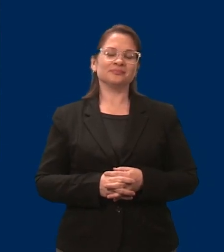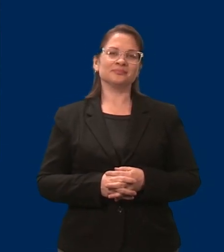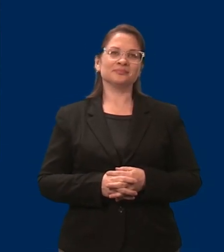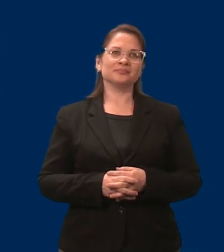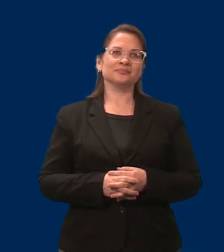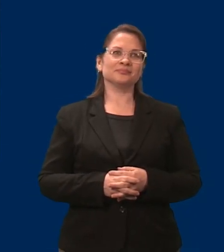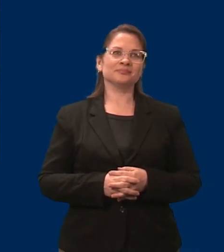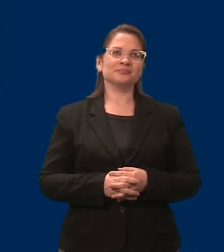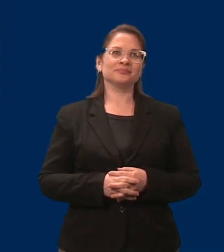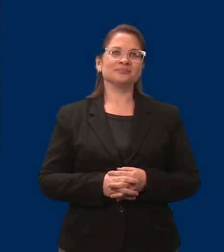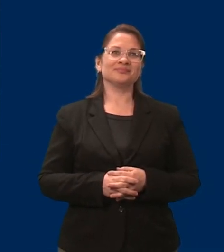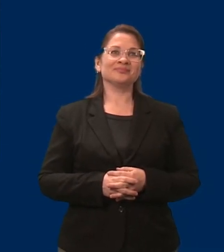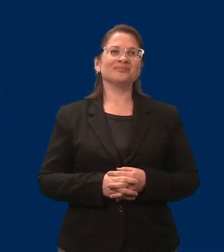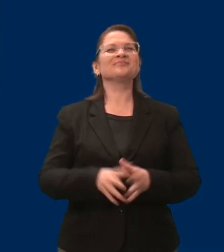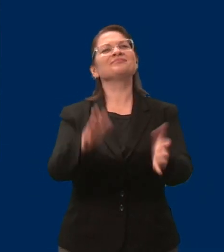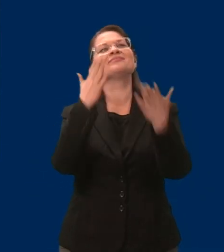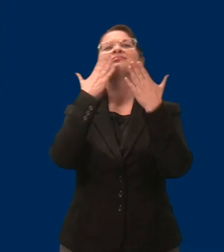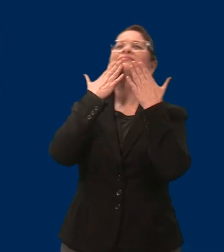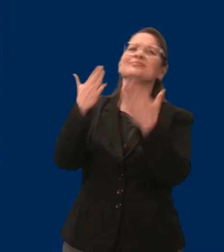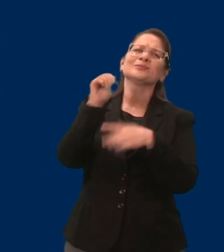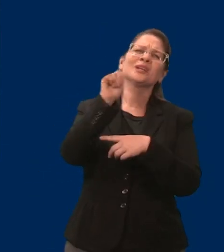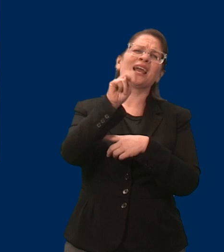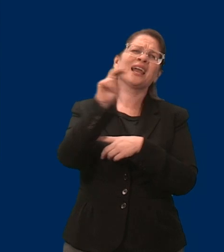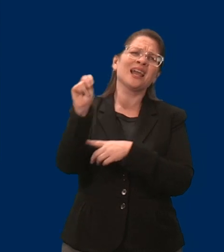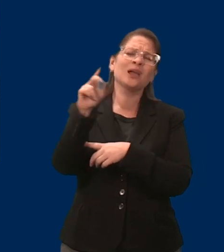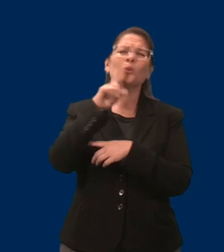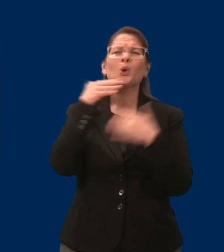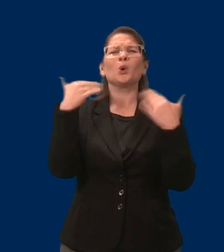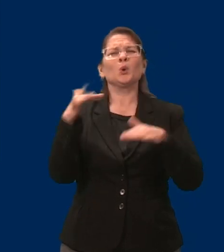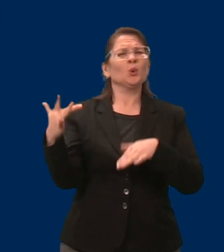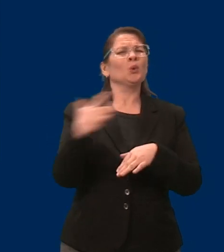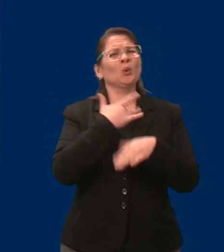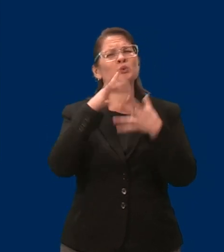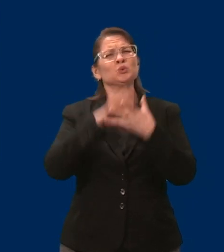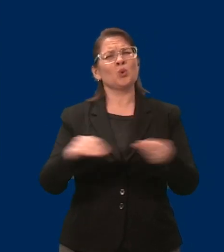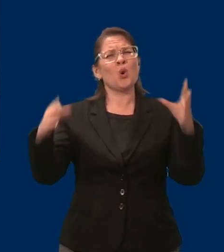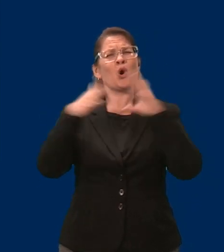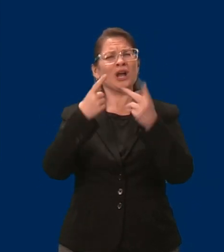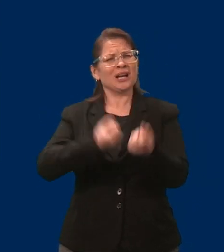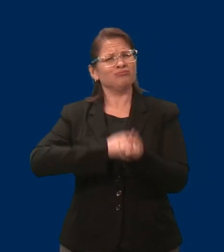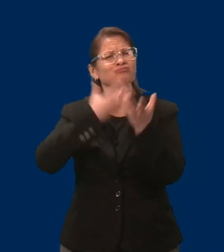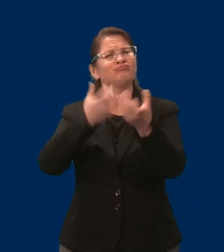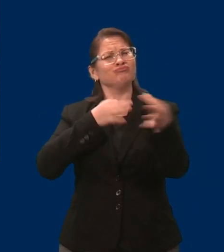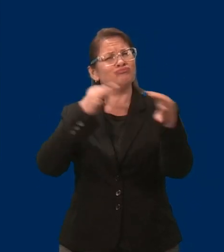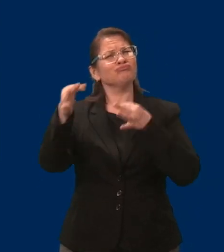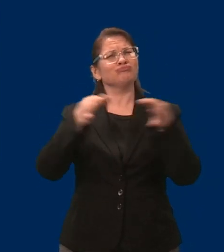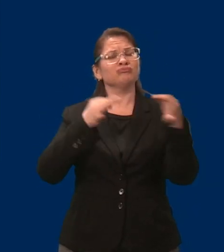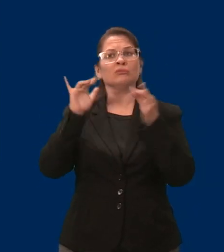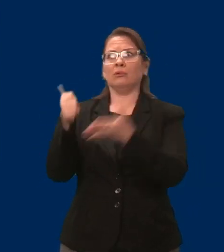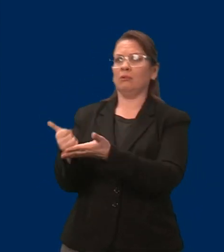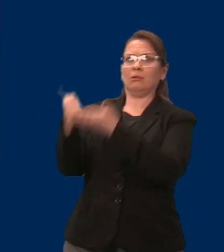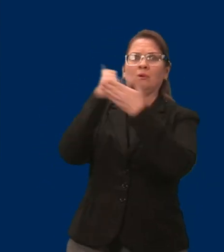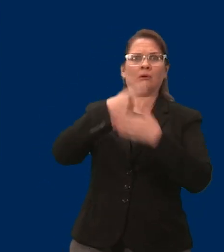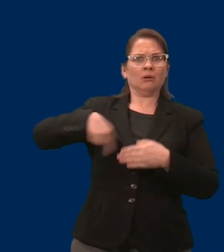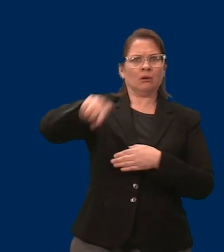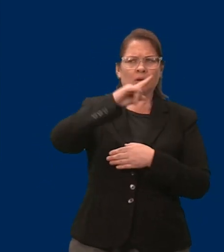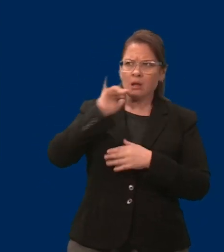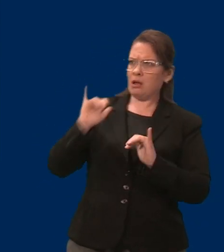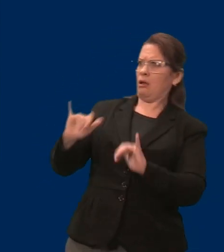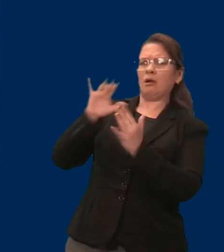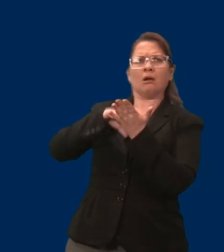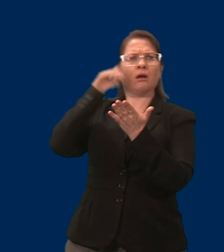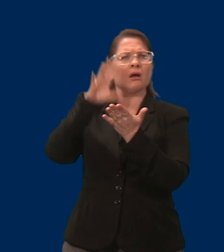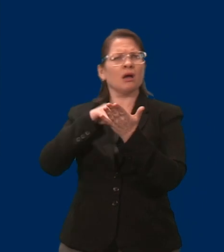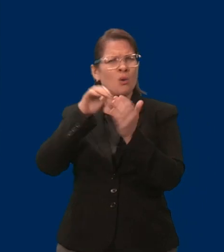Thank you, Anne, for your moving and informative words, which helps everyone here today understand the importance of